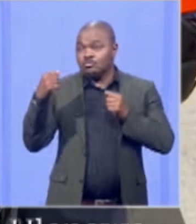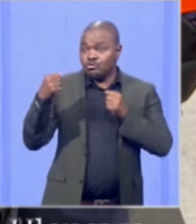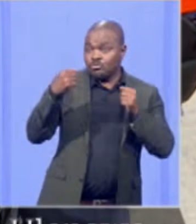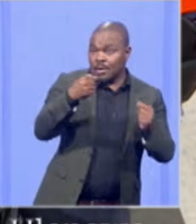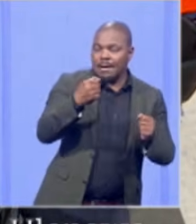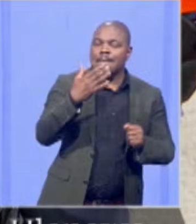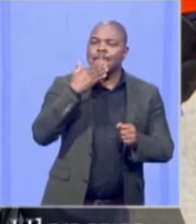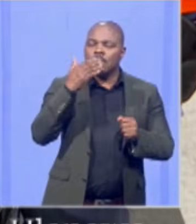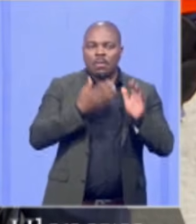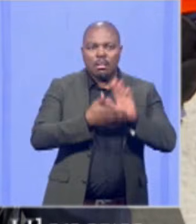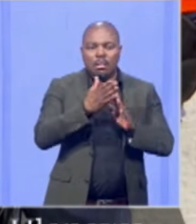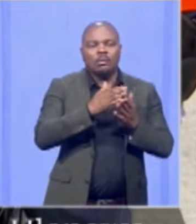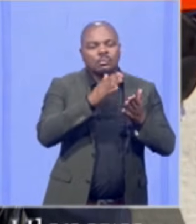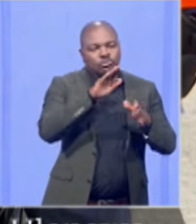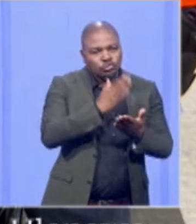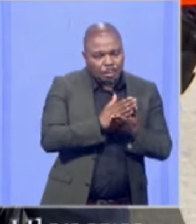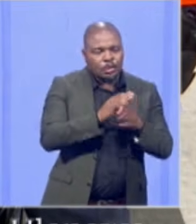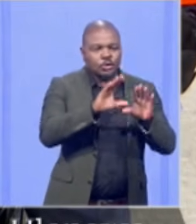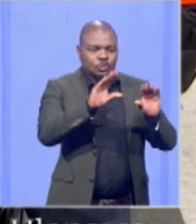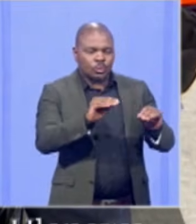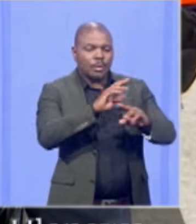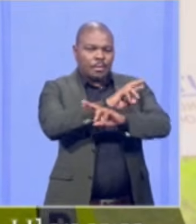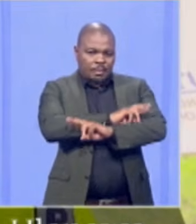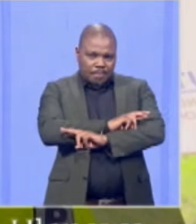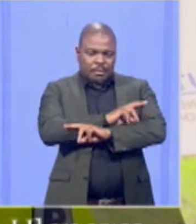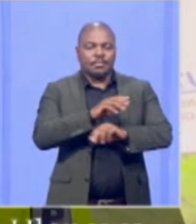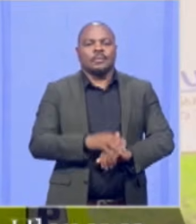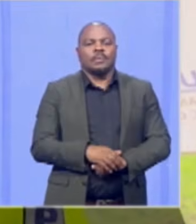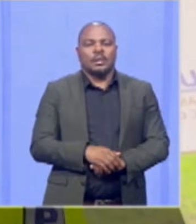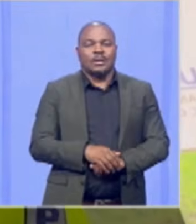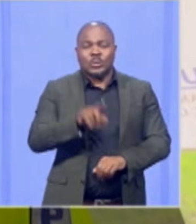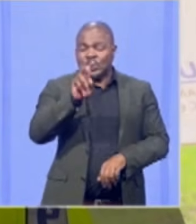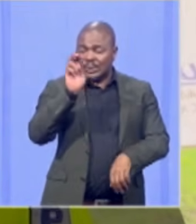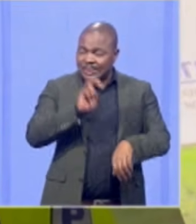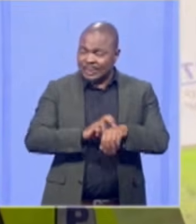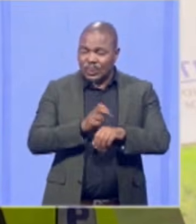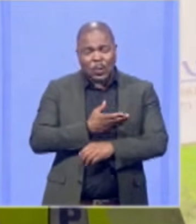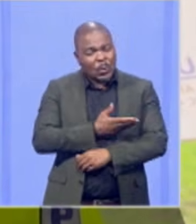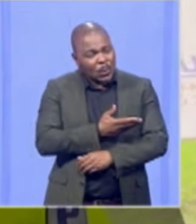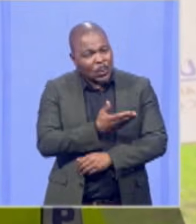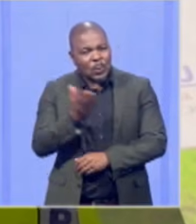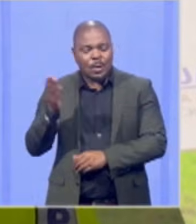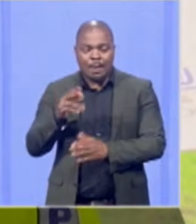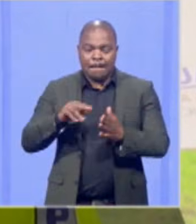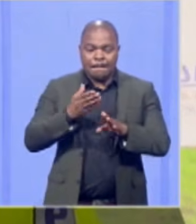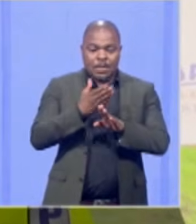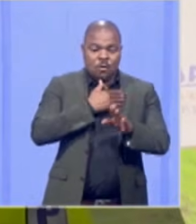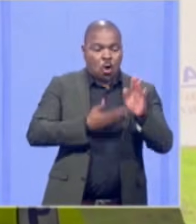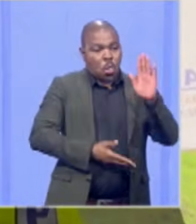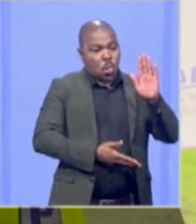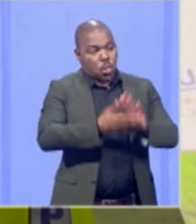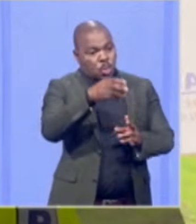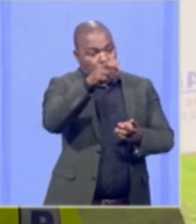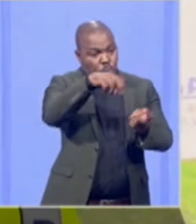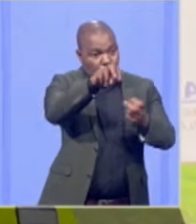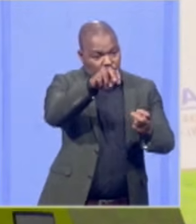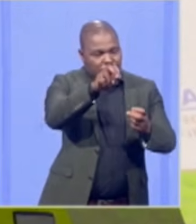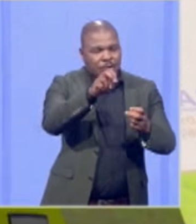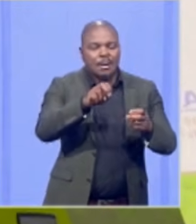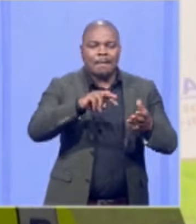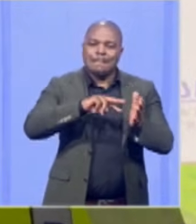ikhutsa mo maetong a bona. There is also a fundamental need for all of us to plan our trips accordingly. We